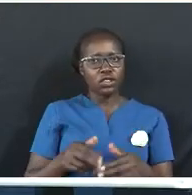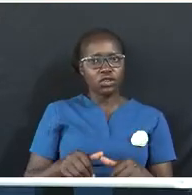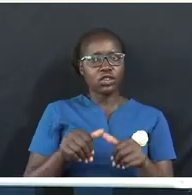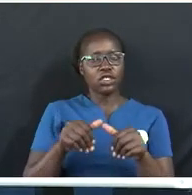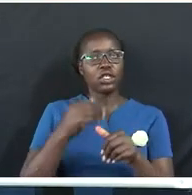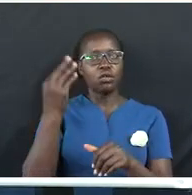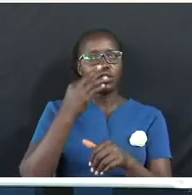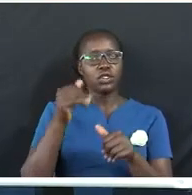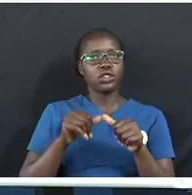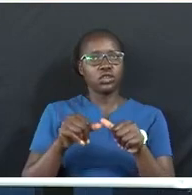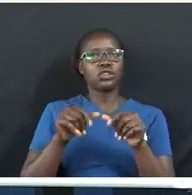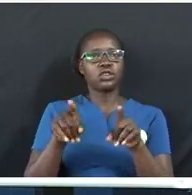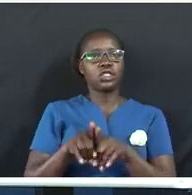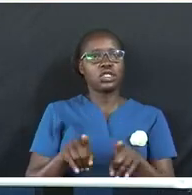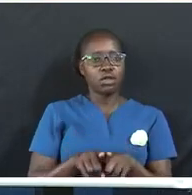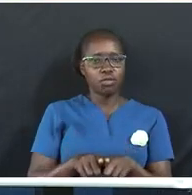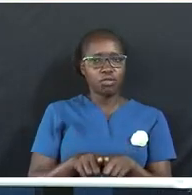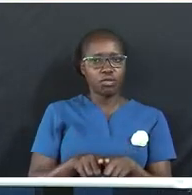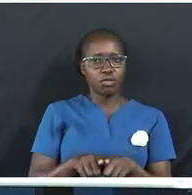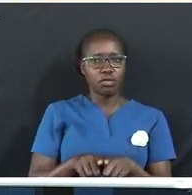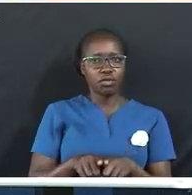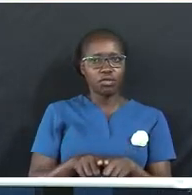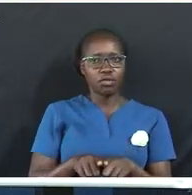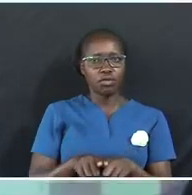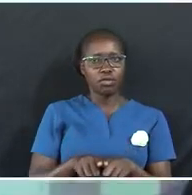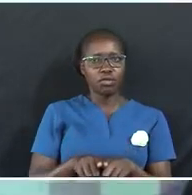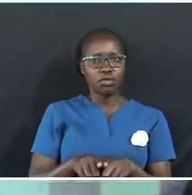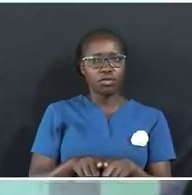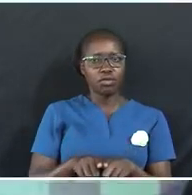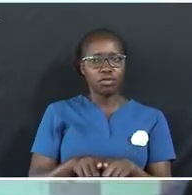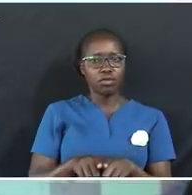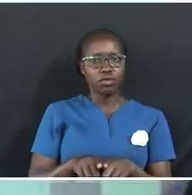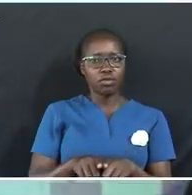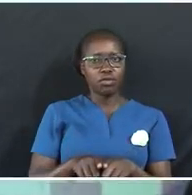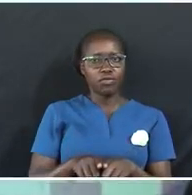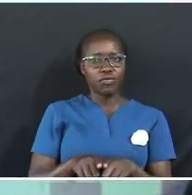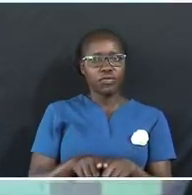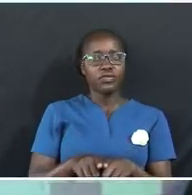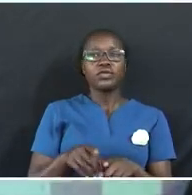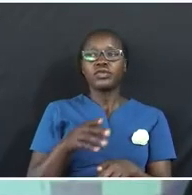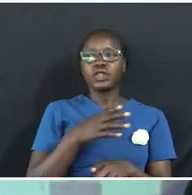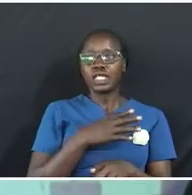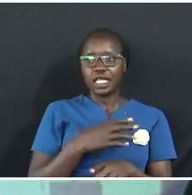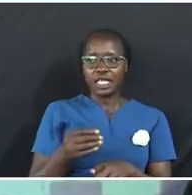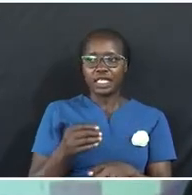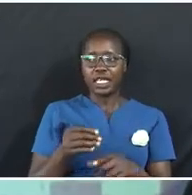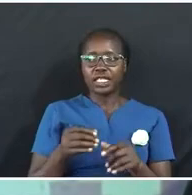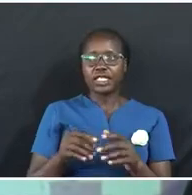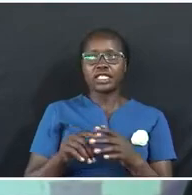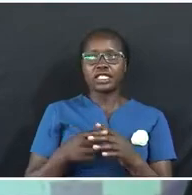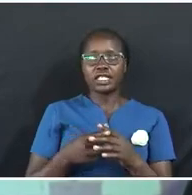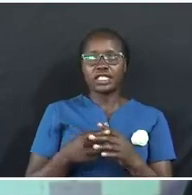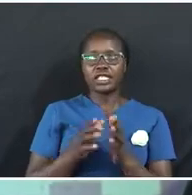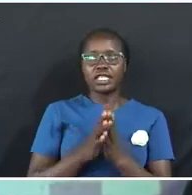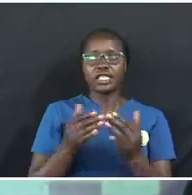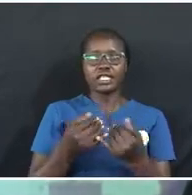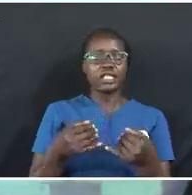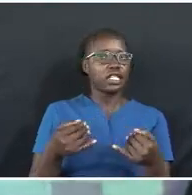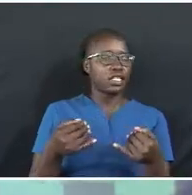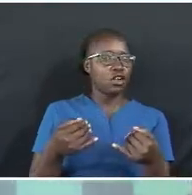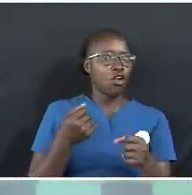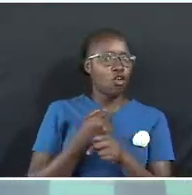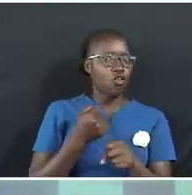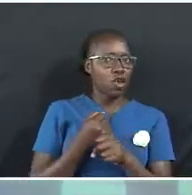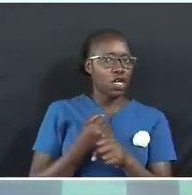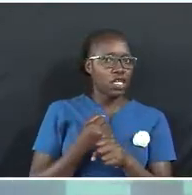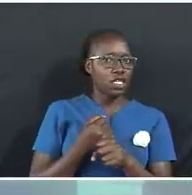also ongoing. Noah was preaching for 120 years. And they say, as it was in the time of Lot, so shall it